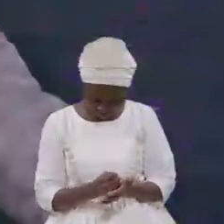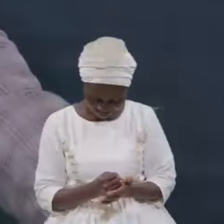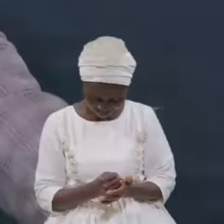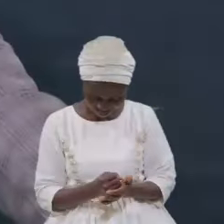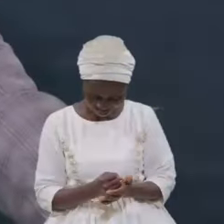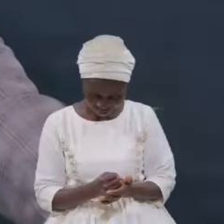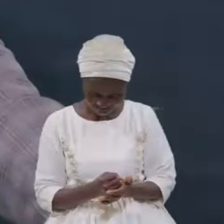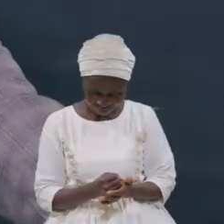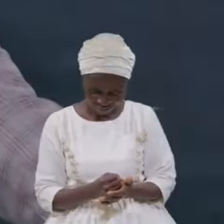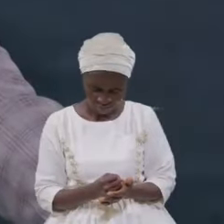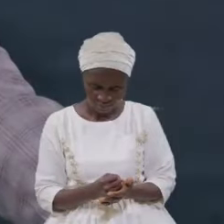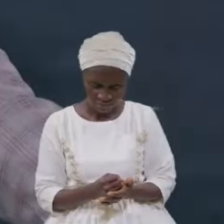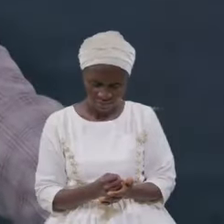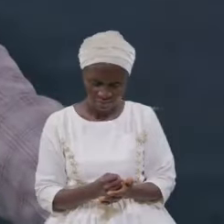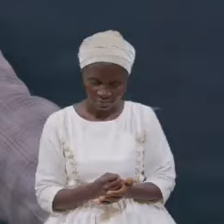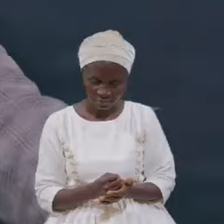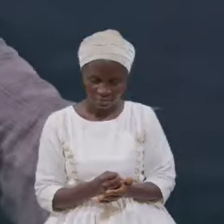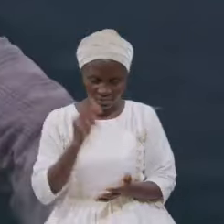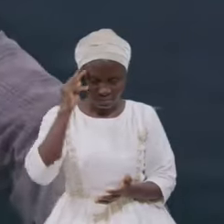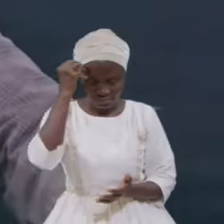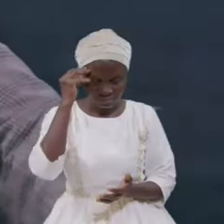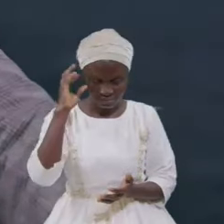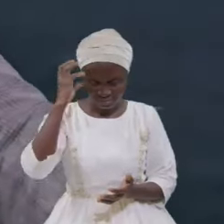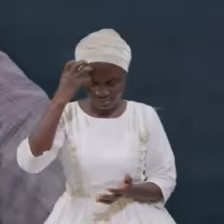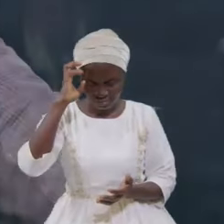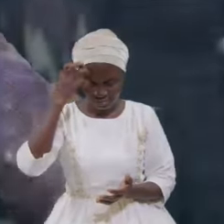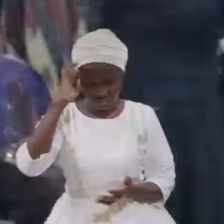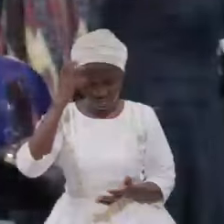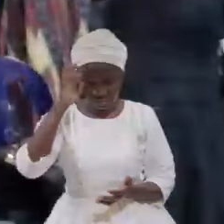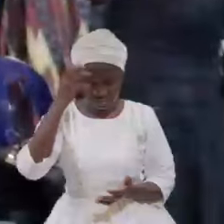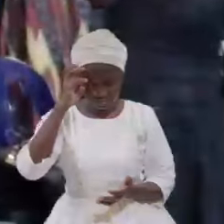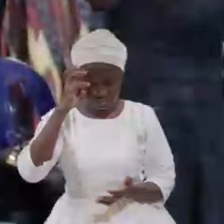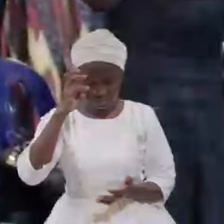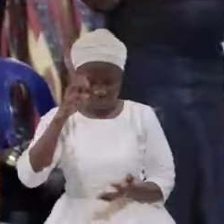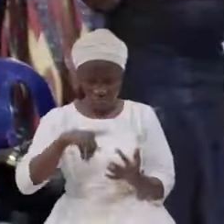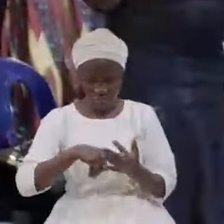Madness, insanity, come out in Jesus' name.